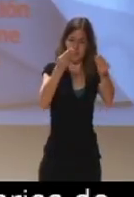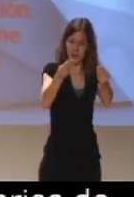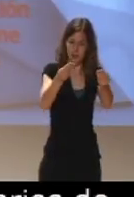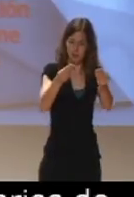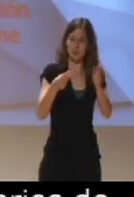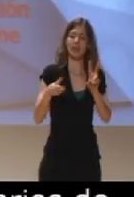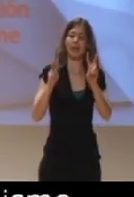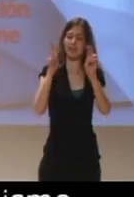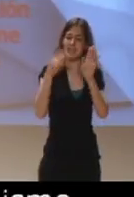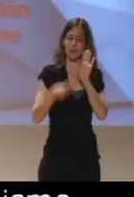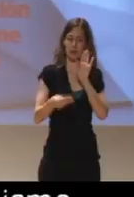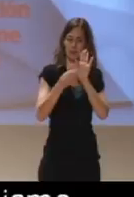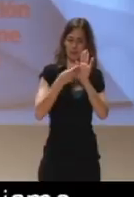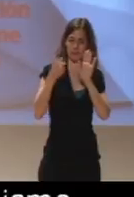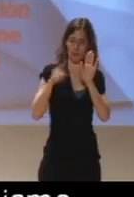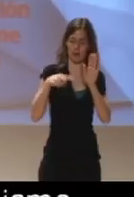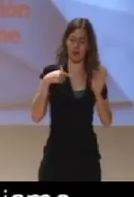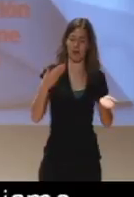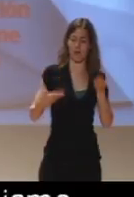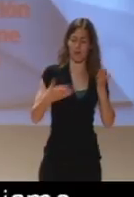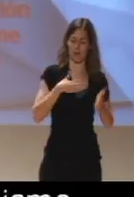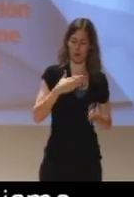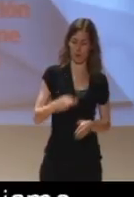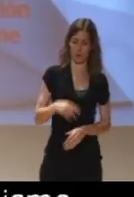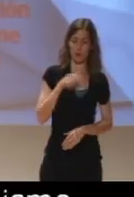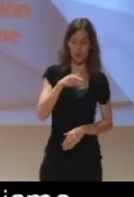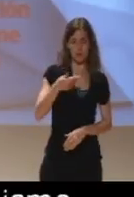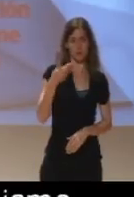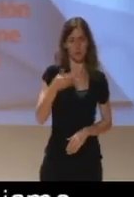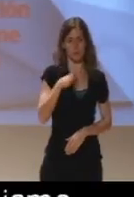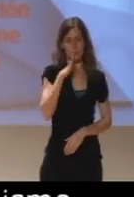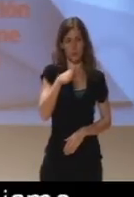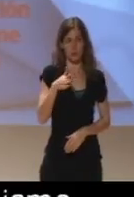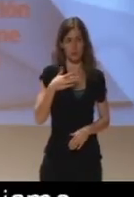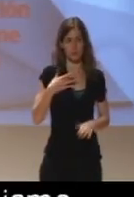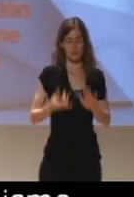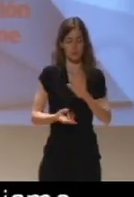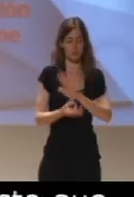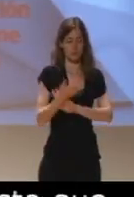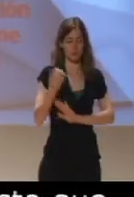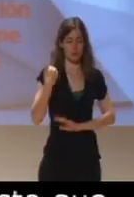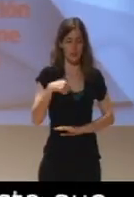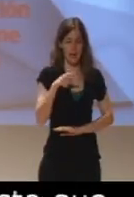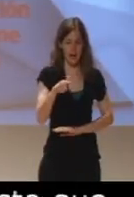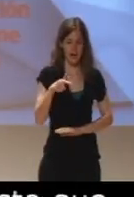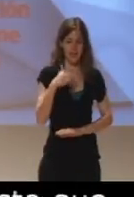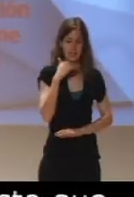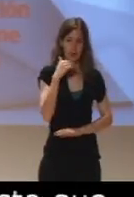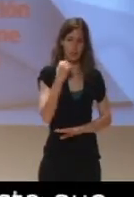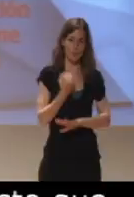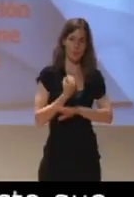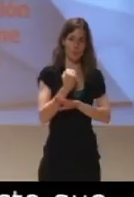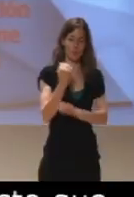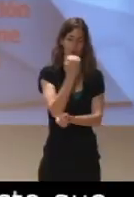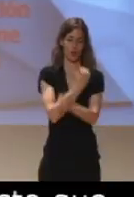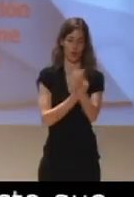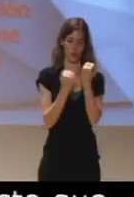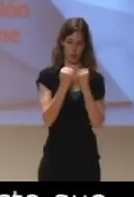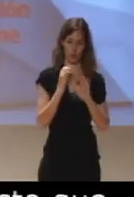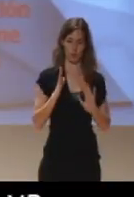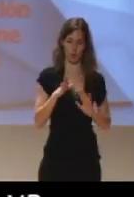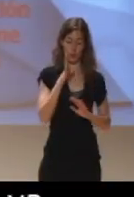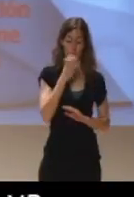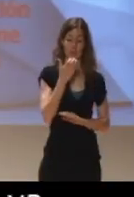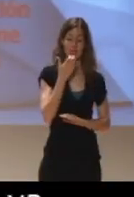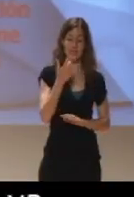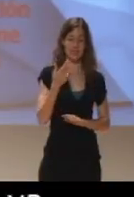the criteria for the assessment of the degrees all these topics, because there will be